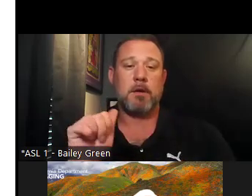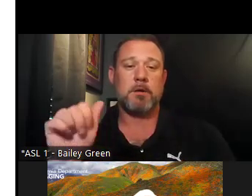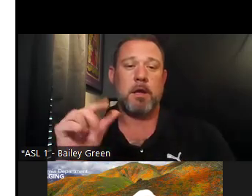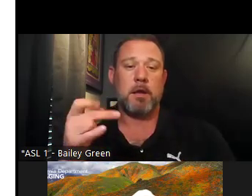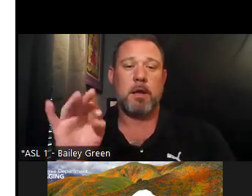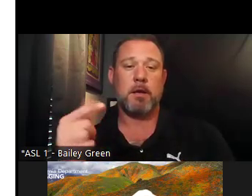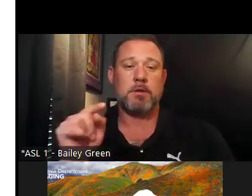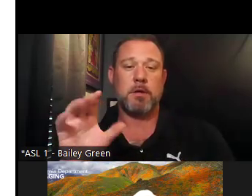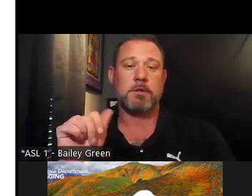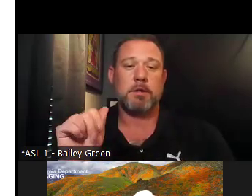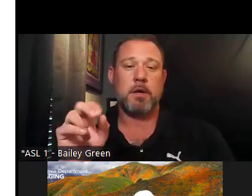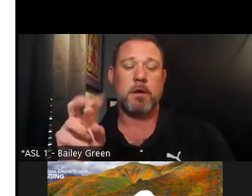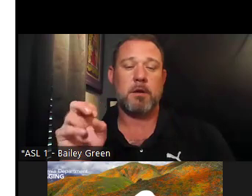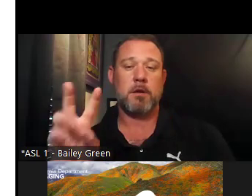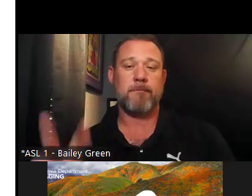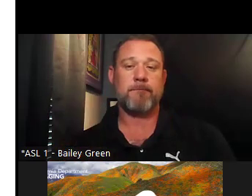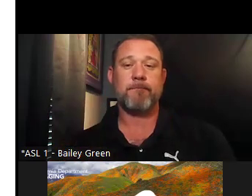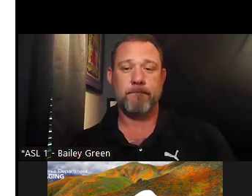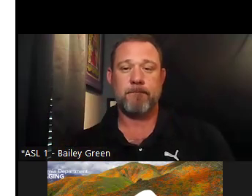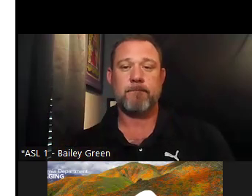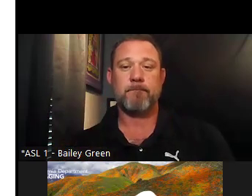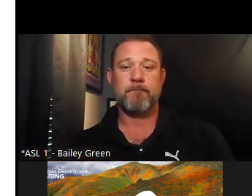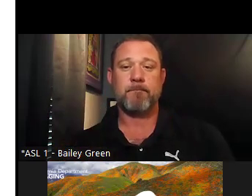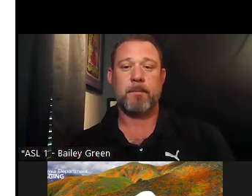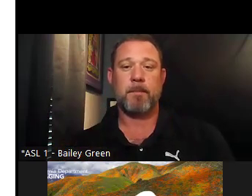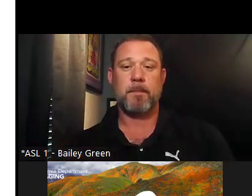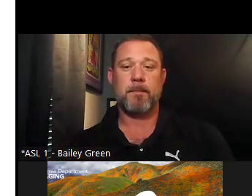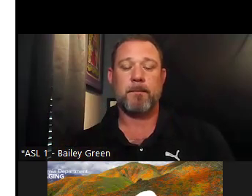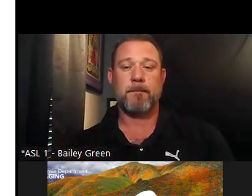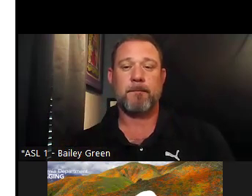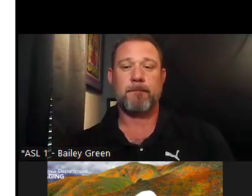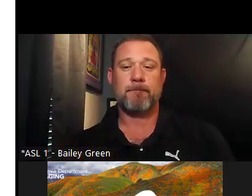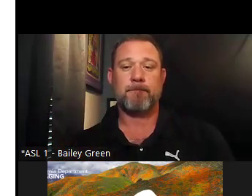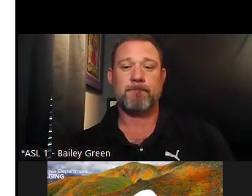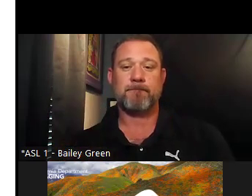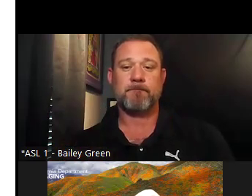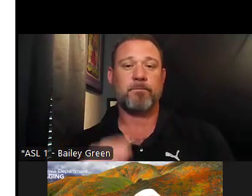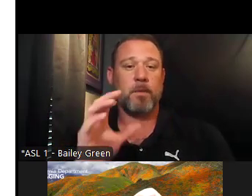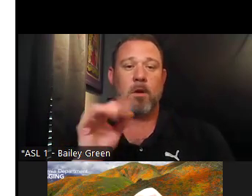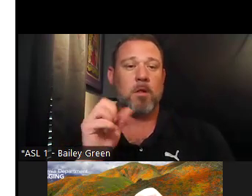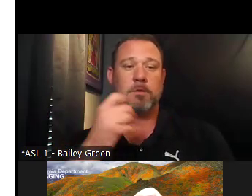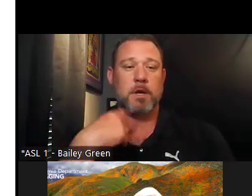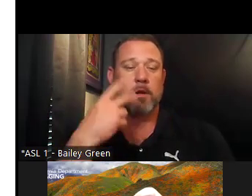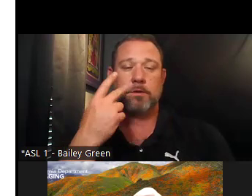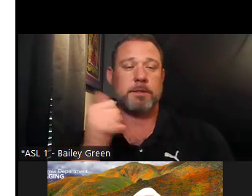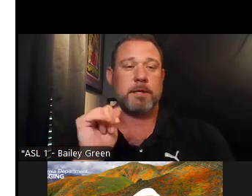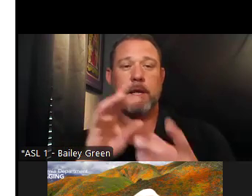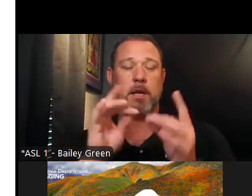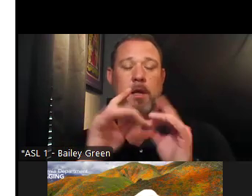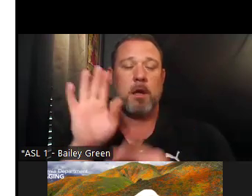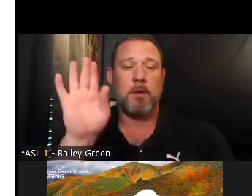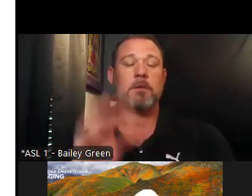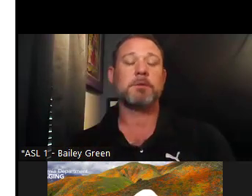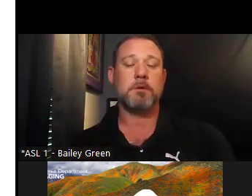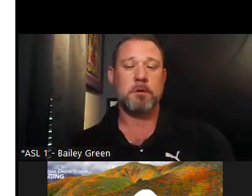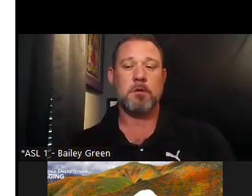ENGAGE, at aging.ca.gov. And Carlos, I don't see anyone raising their hand